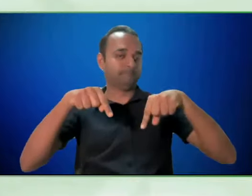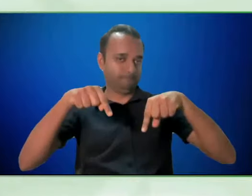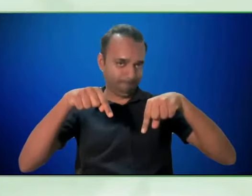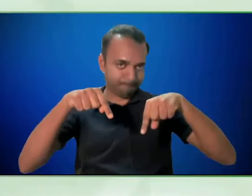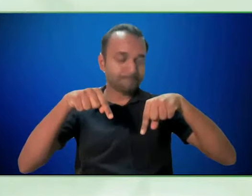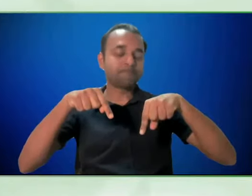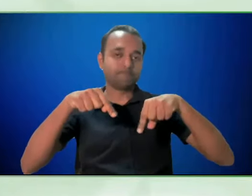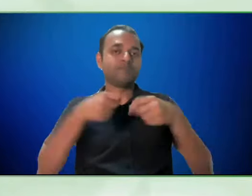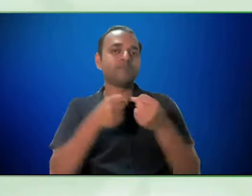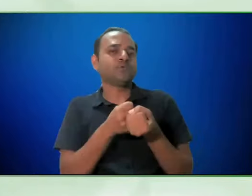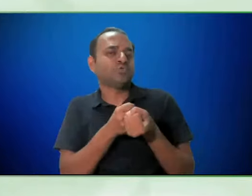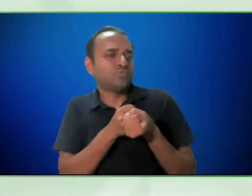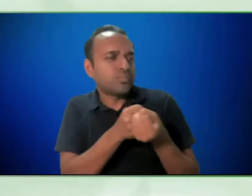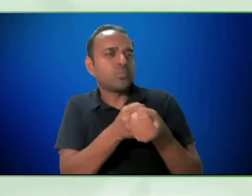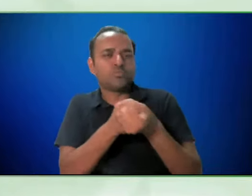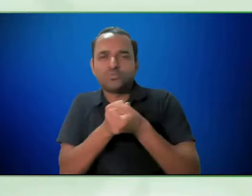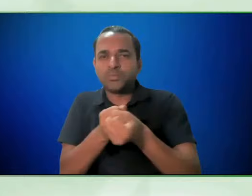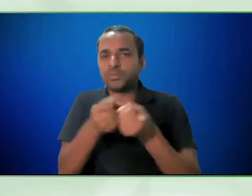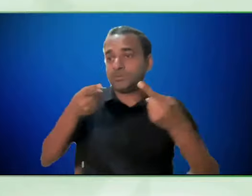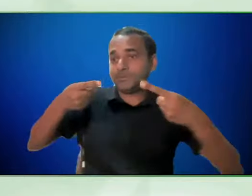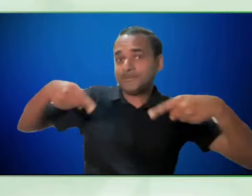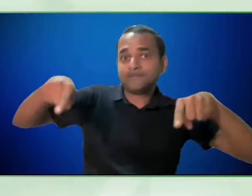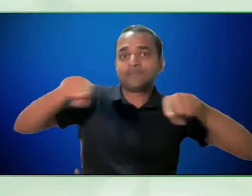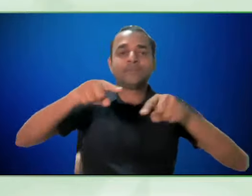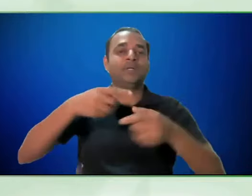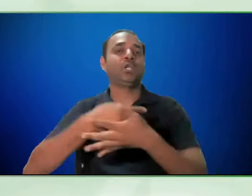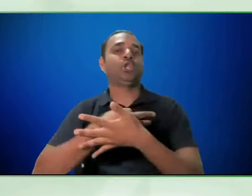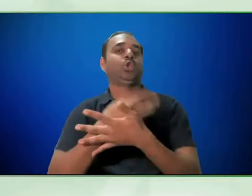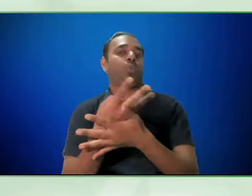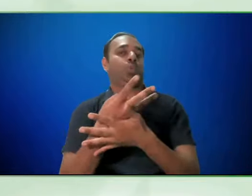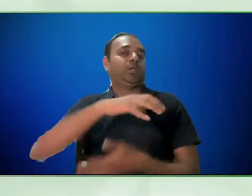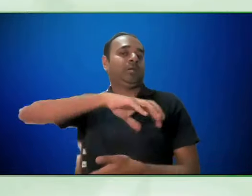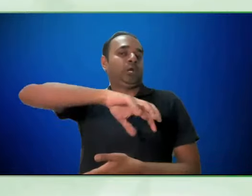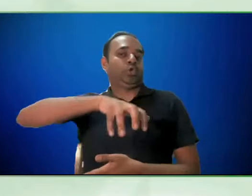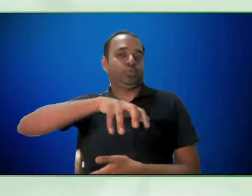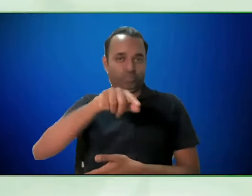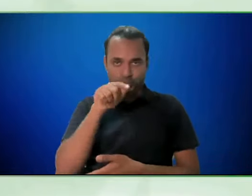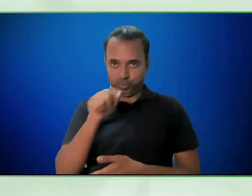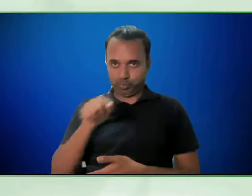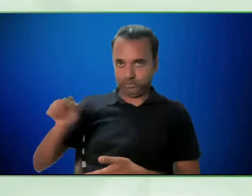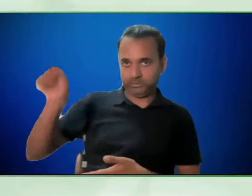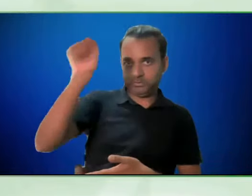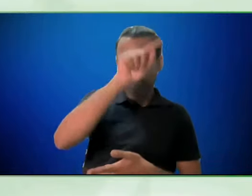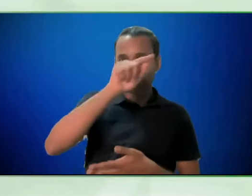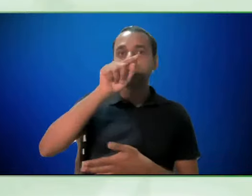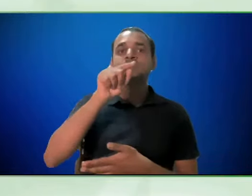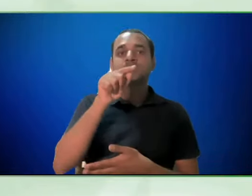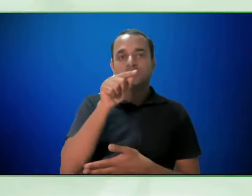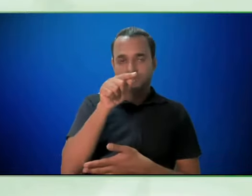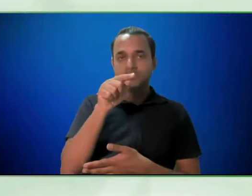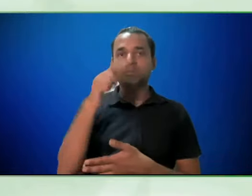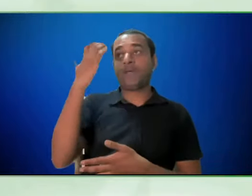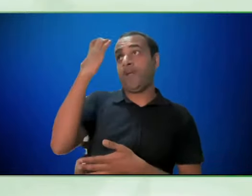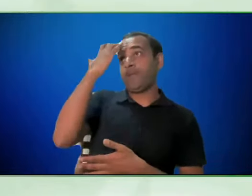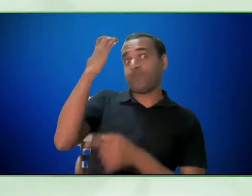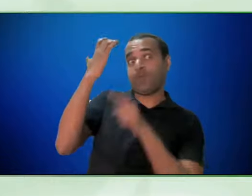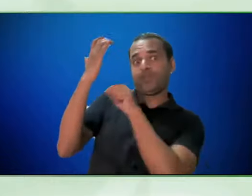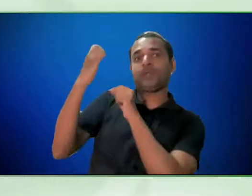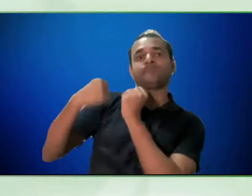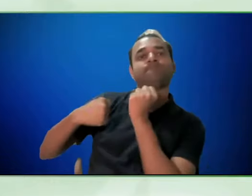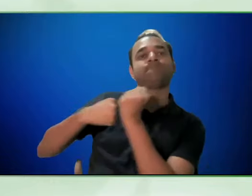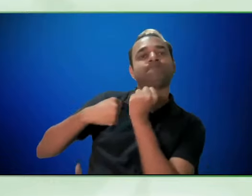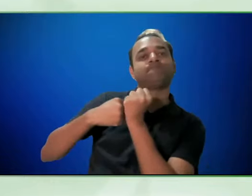and distribute research results. And we have offices both in Stockholm and in Helsinki in